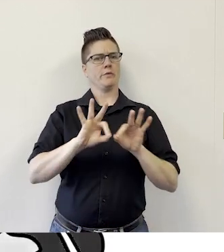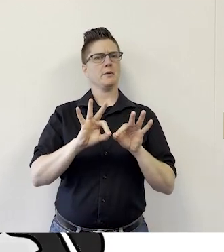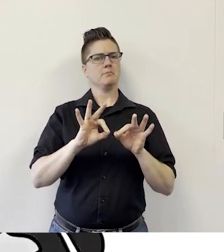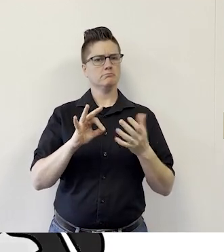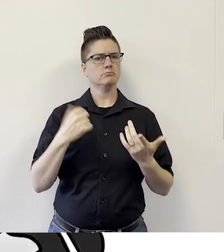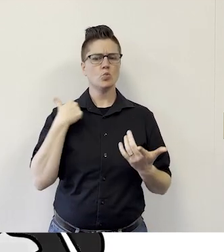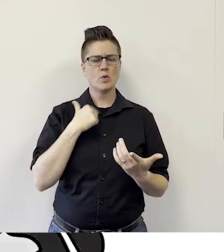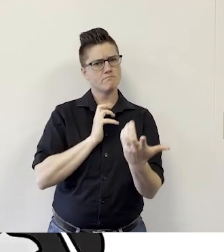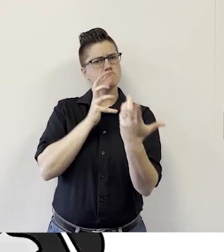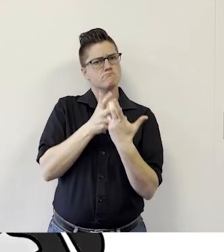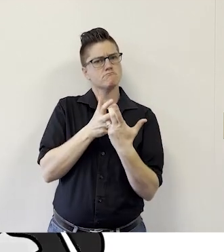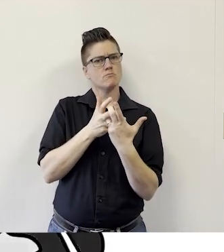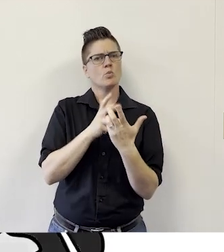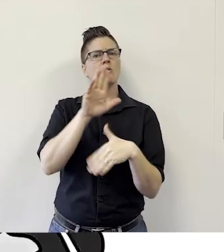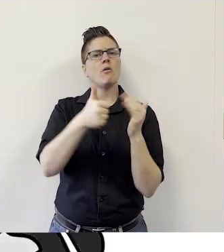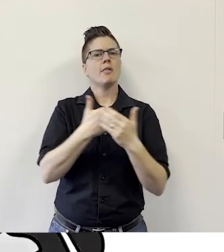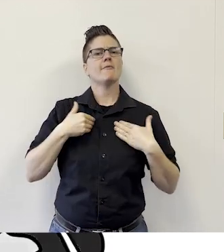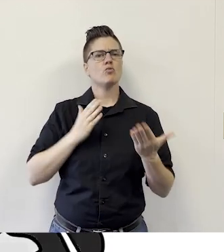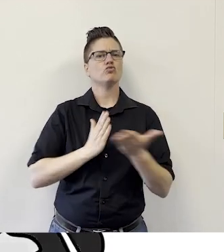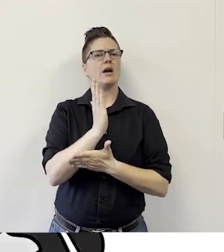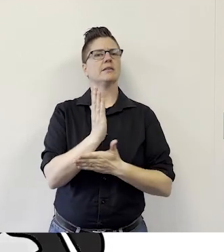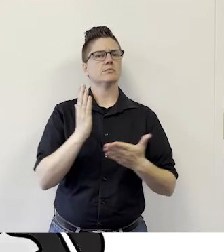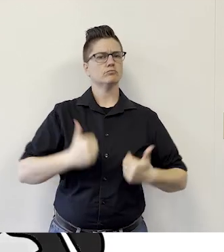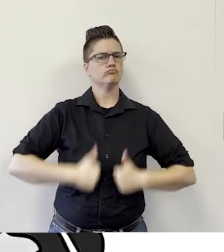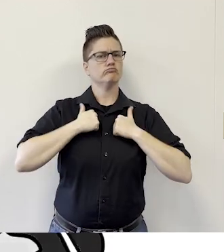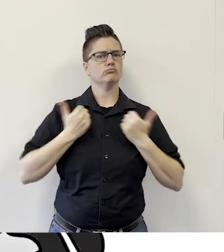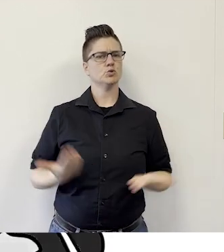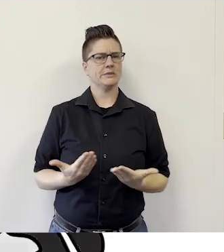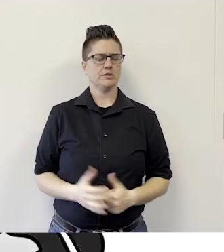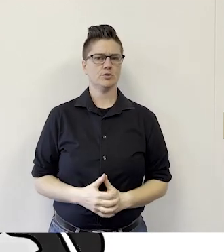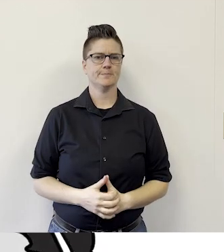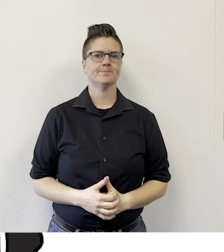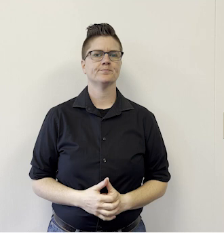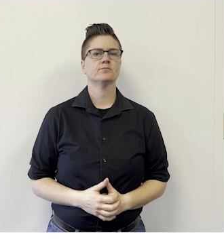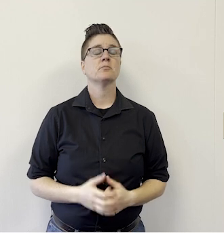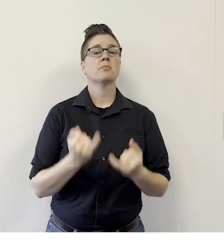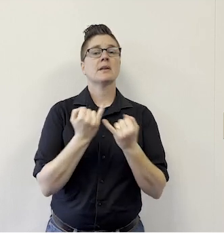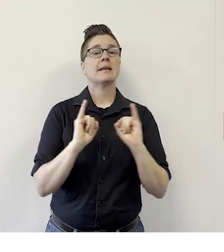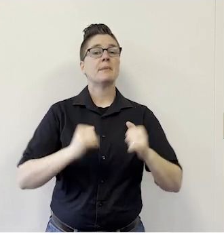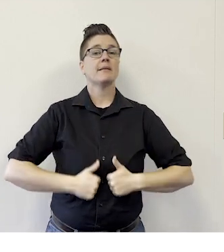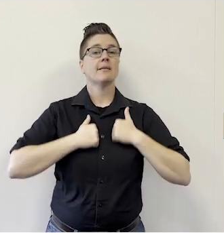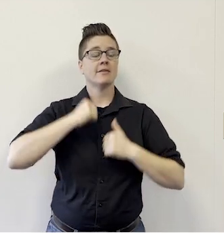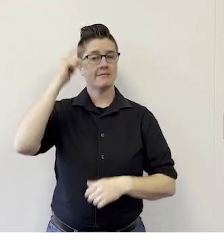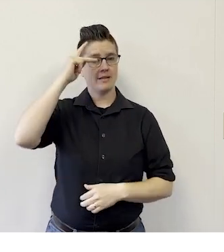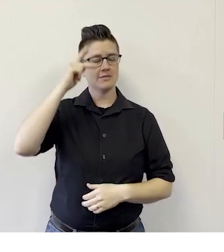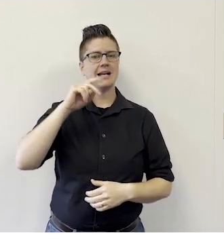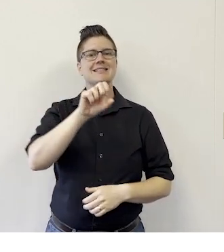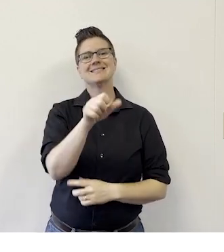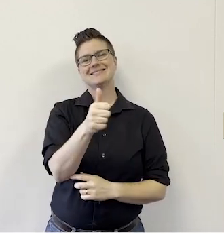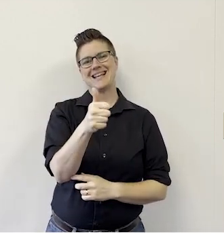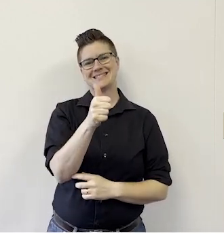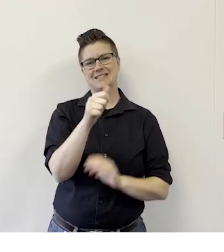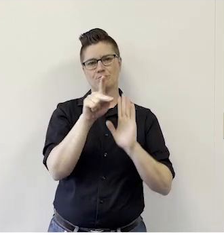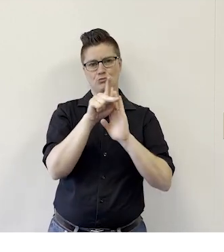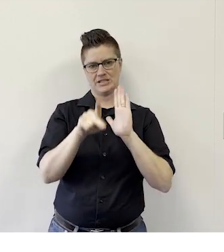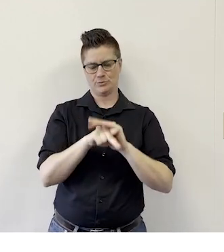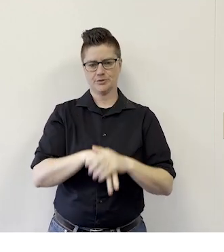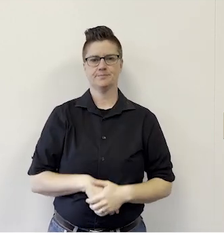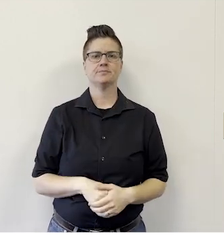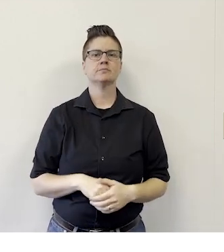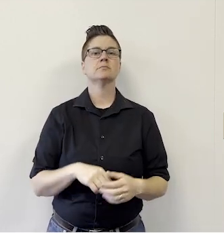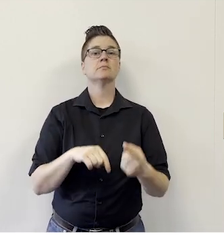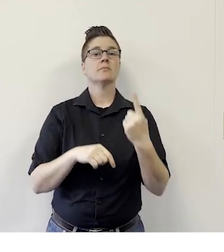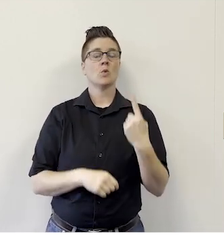worthy, we belong, and we all have a right to be here. Independent living philosophy champions 10